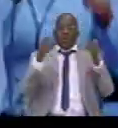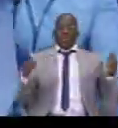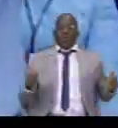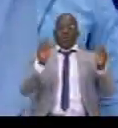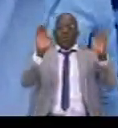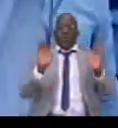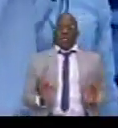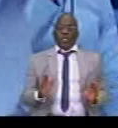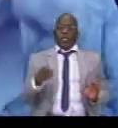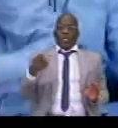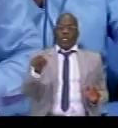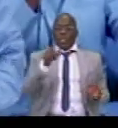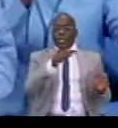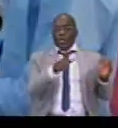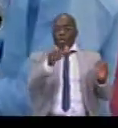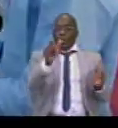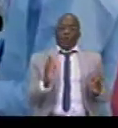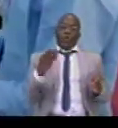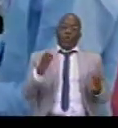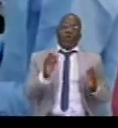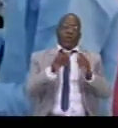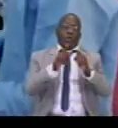The God of great wonder.